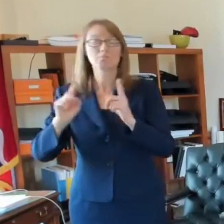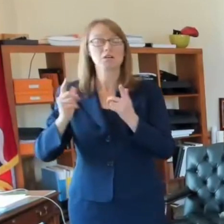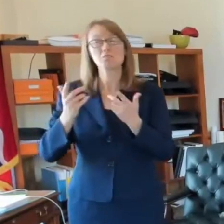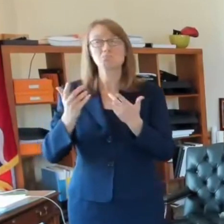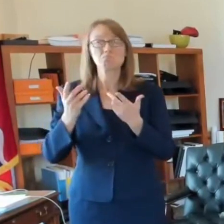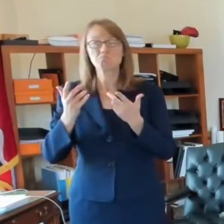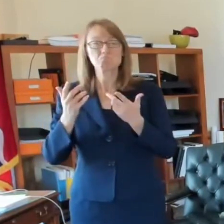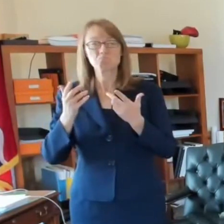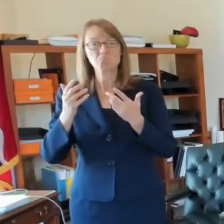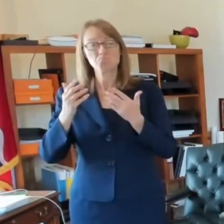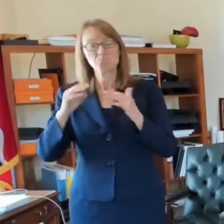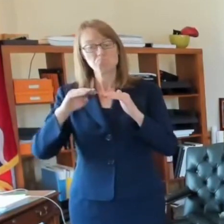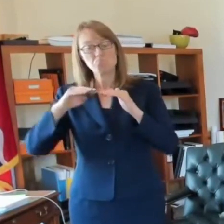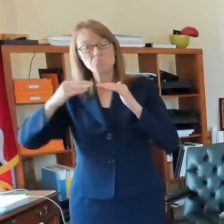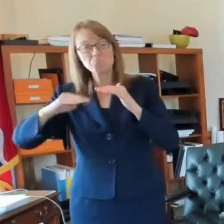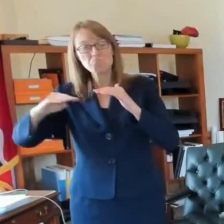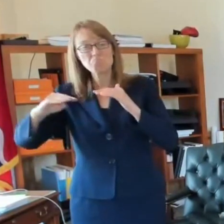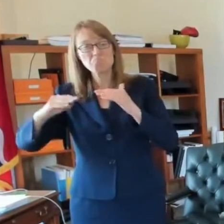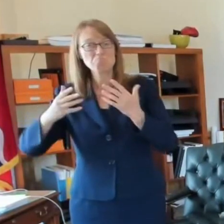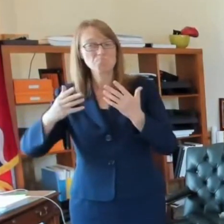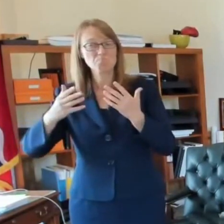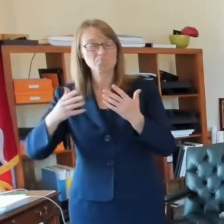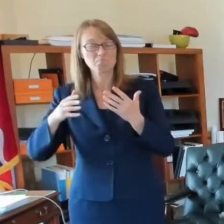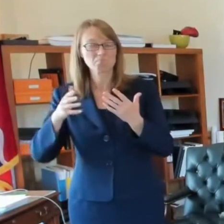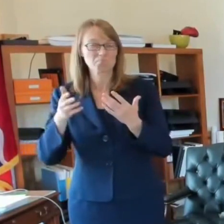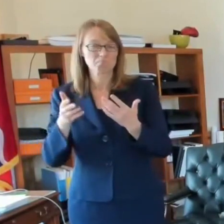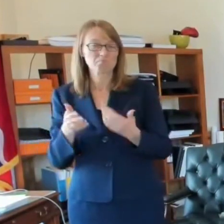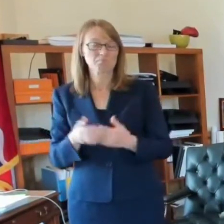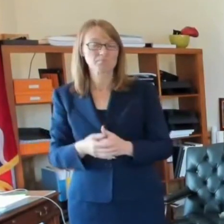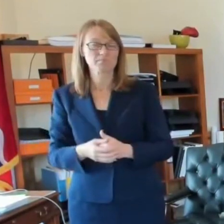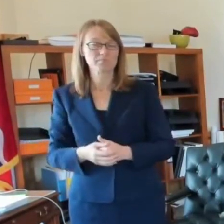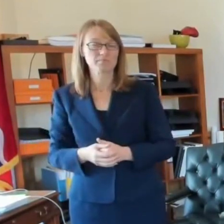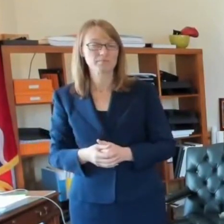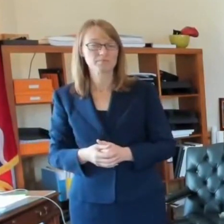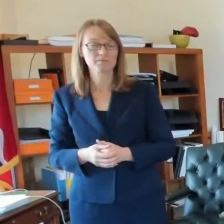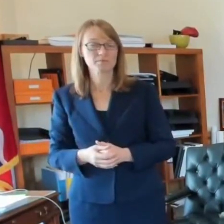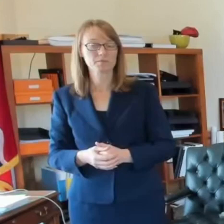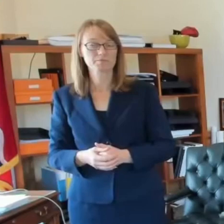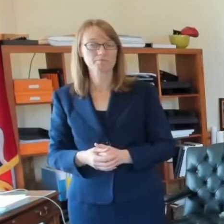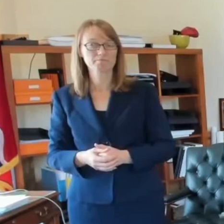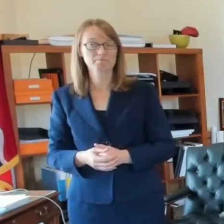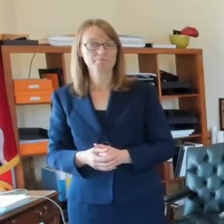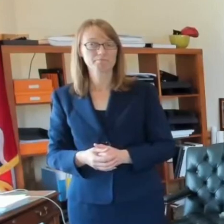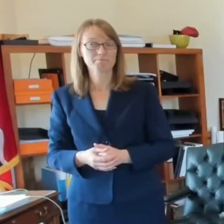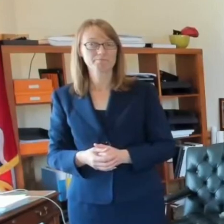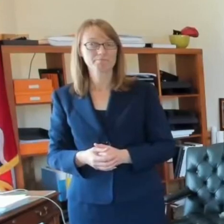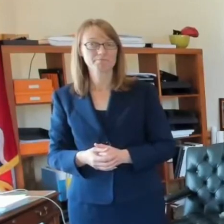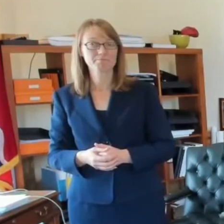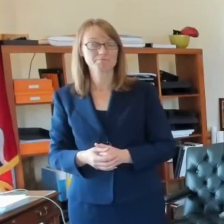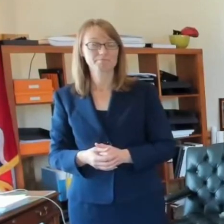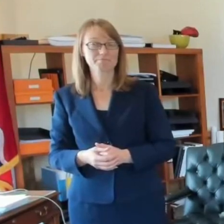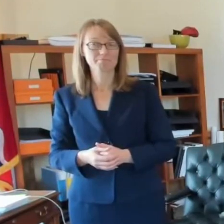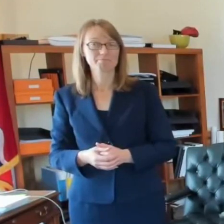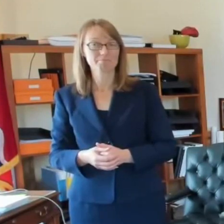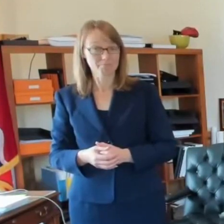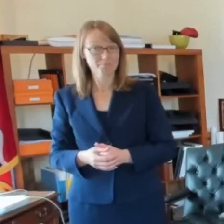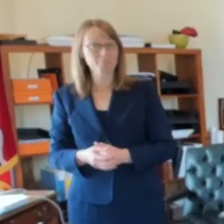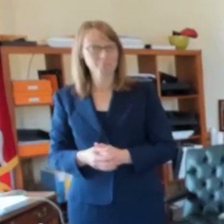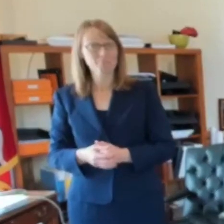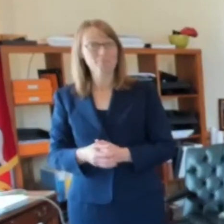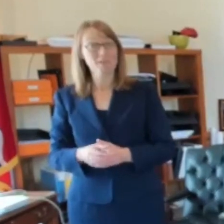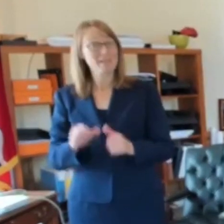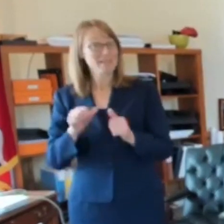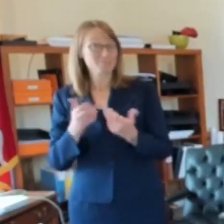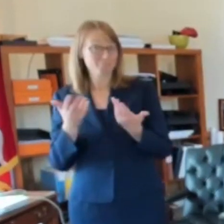significantly. The sort of continuing good news is that the test results are coming